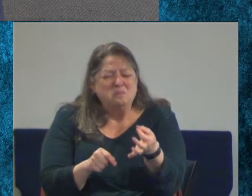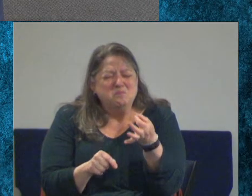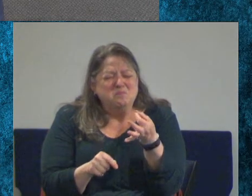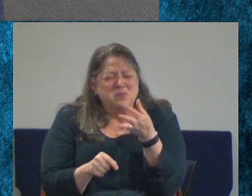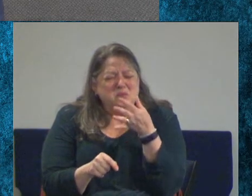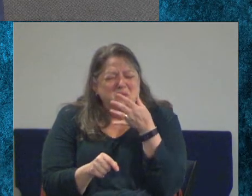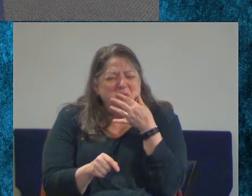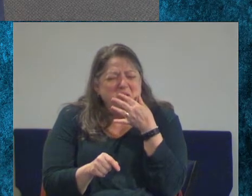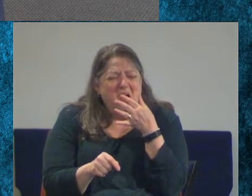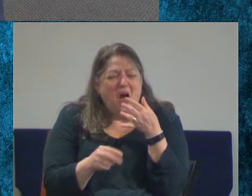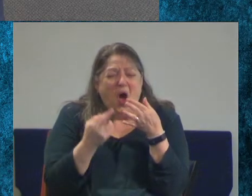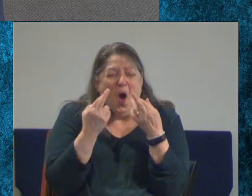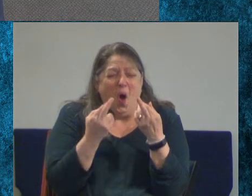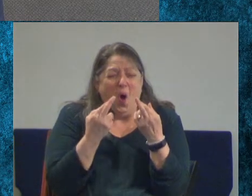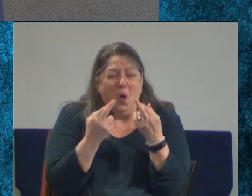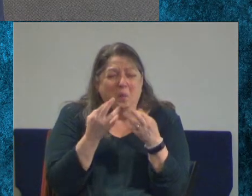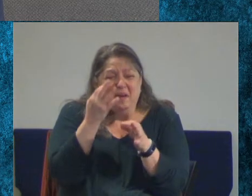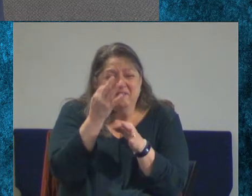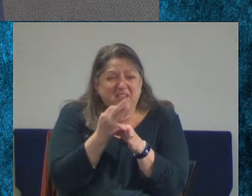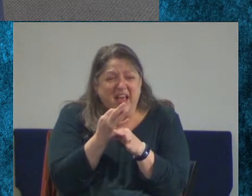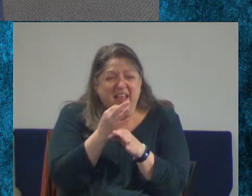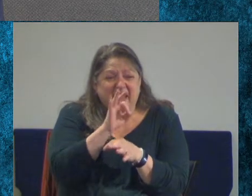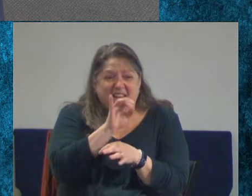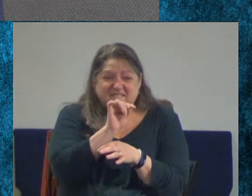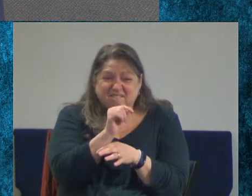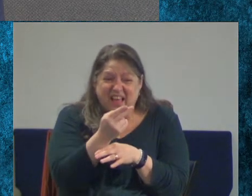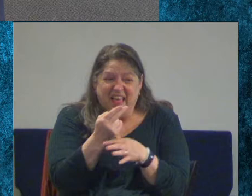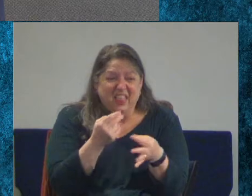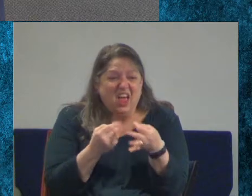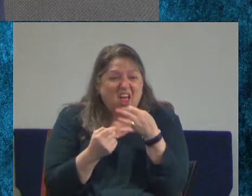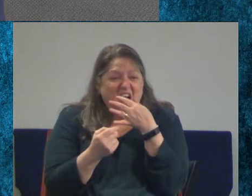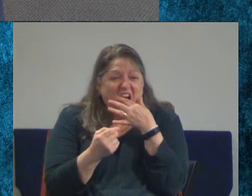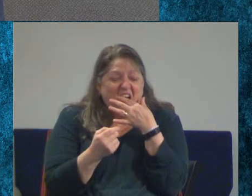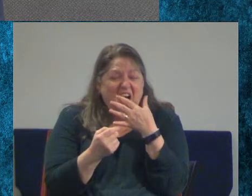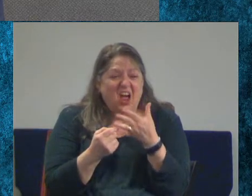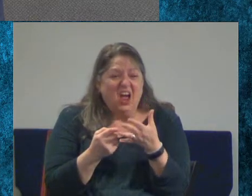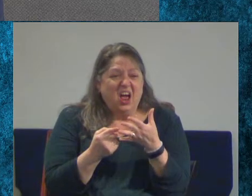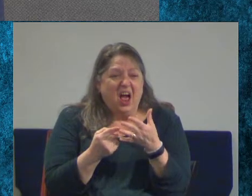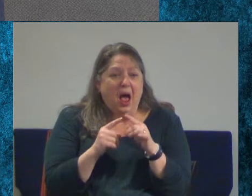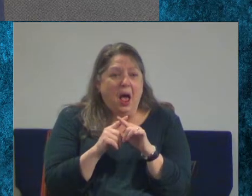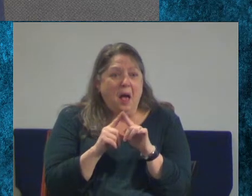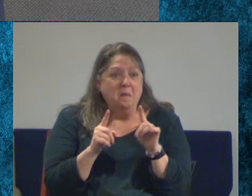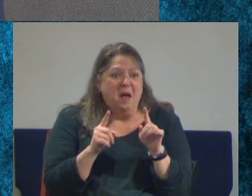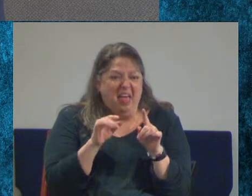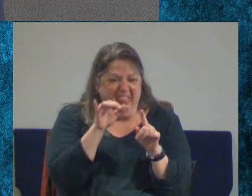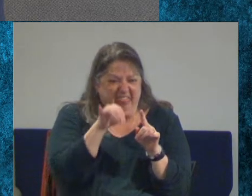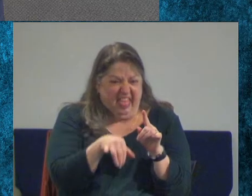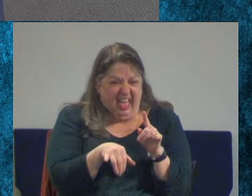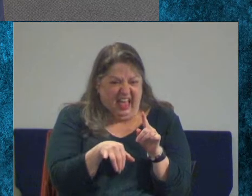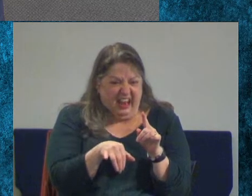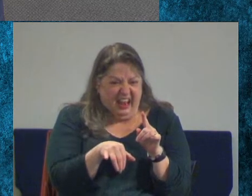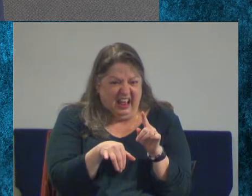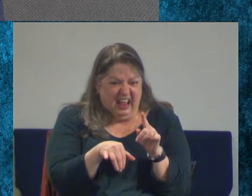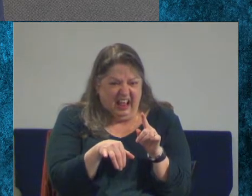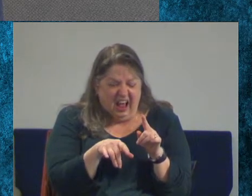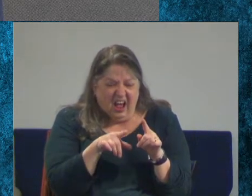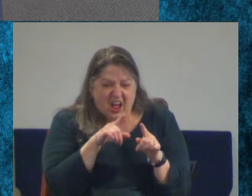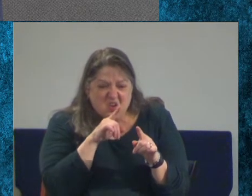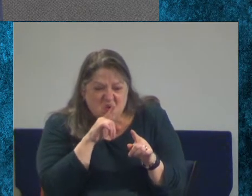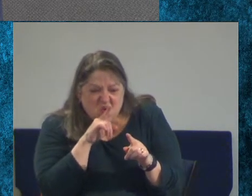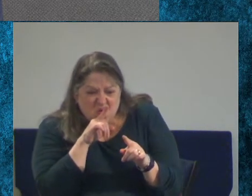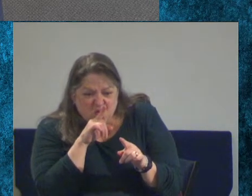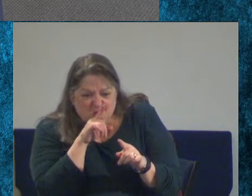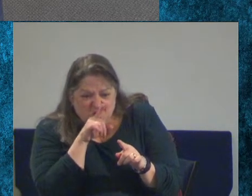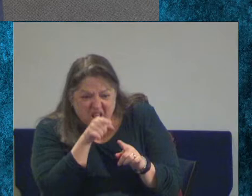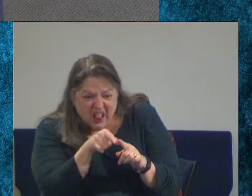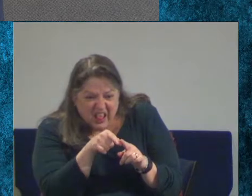tablet which you think to be aspirin, but mistakenly take a roach tablet, they may inscribe on your tombstone, "He died